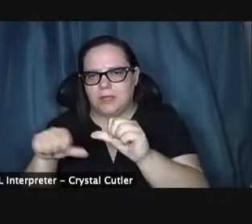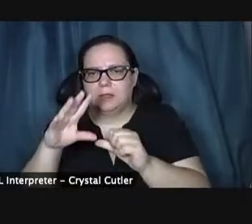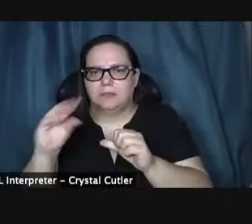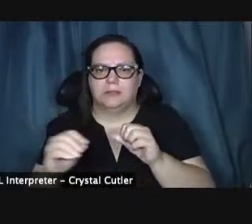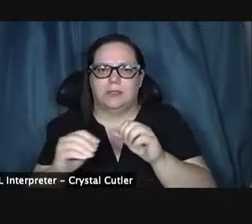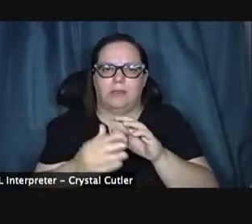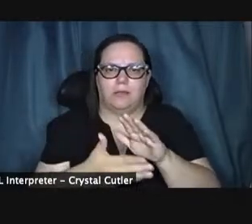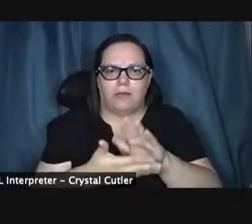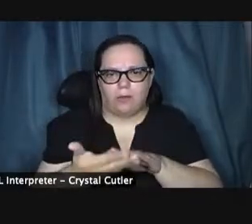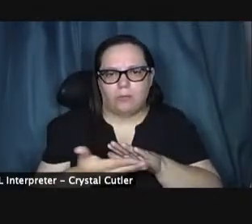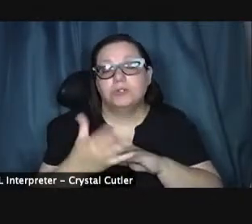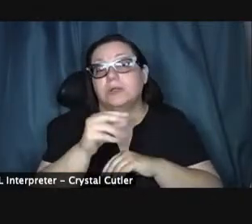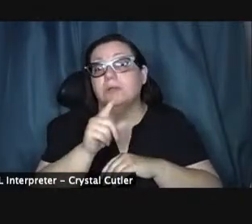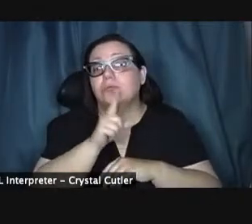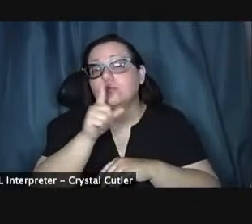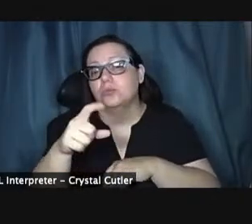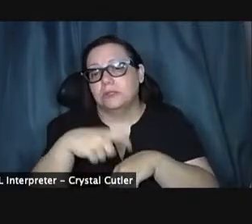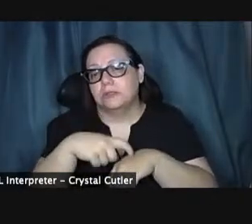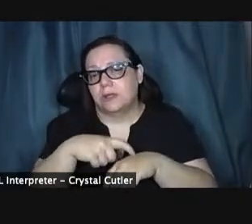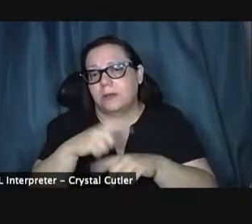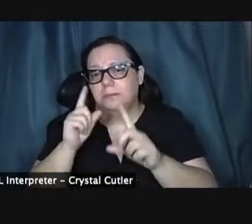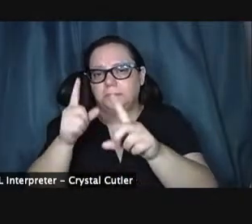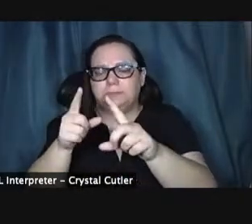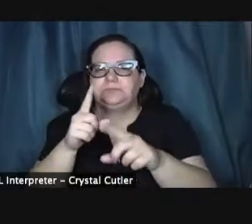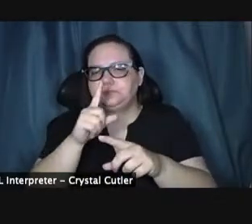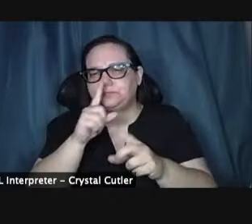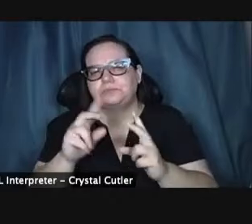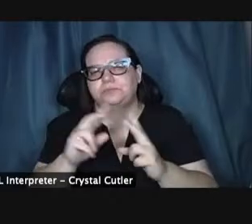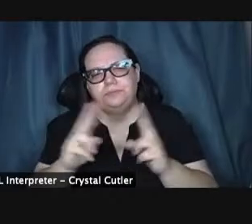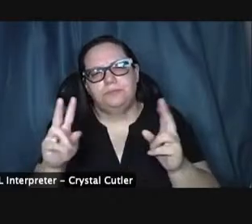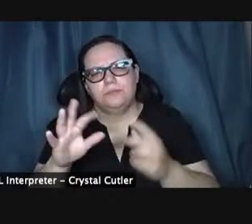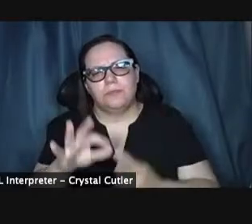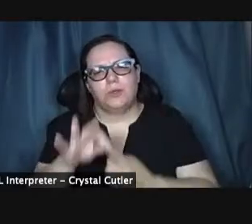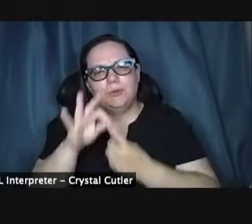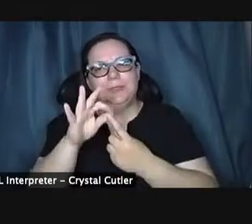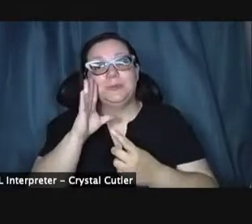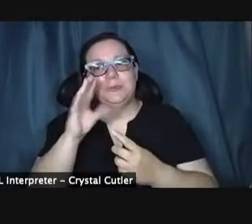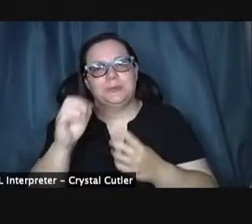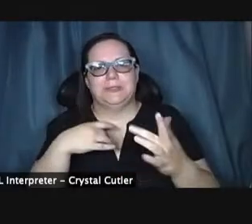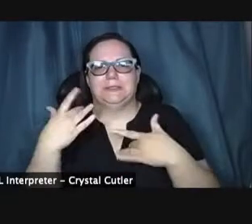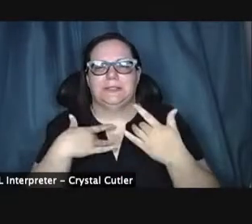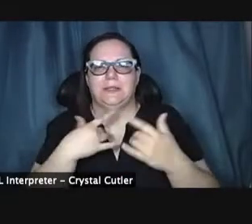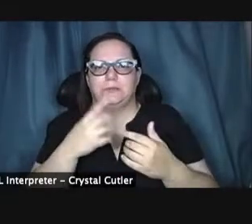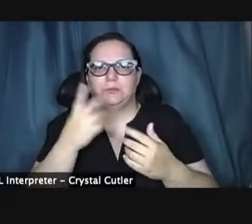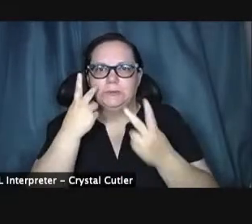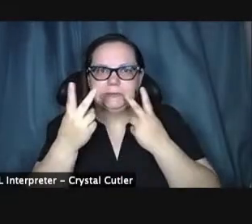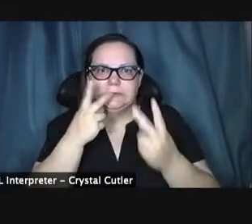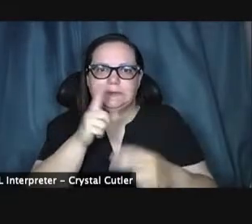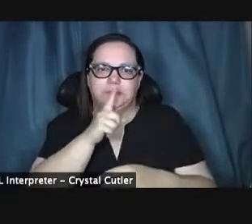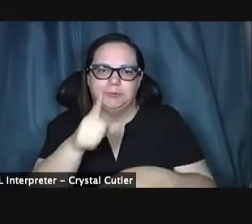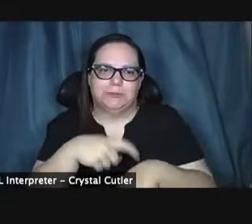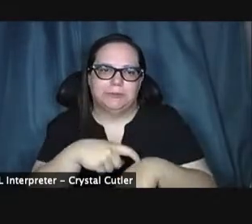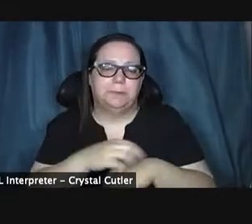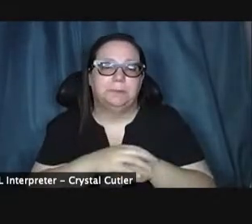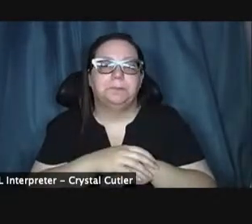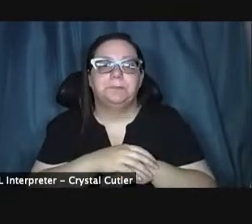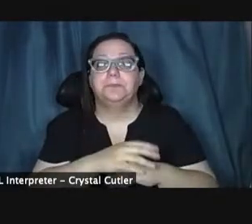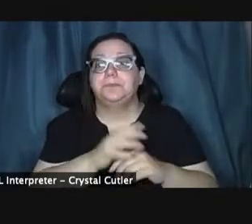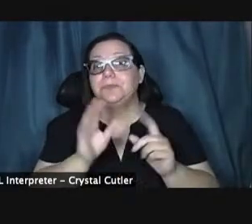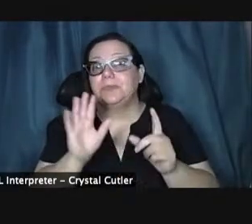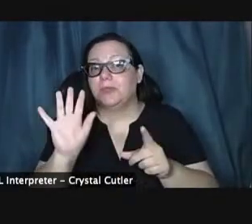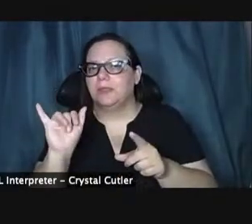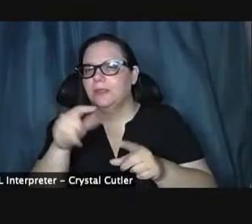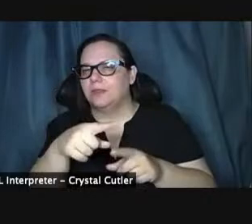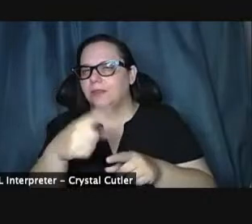a real-time mission, which is going to be is quite unique and going to be quite exciting. This is an example of a traverse. This